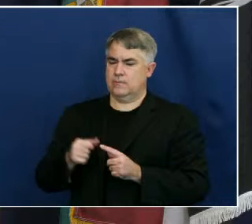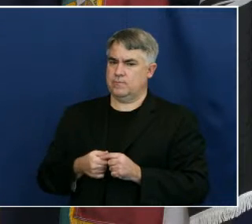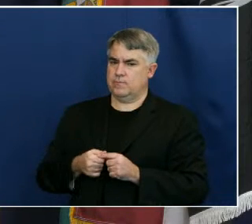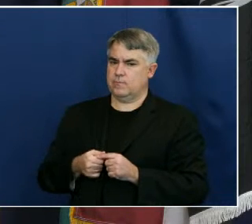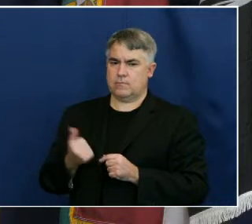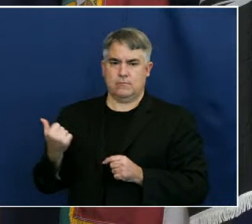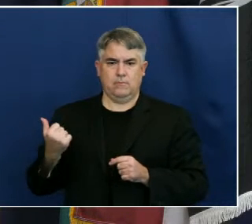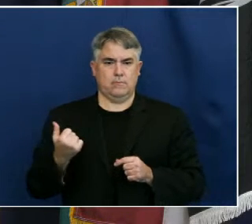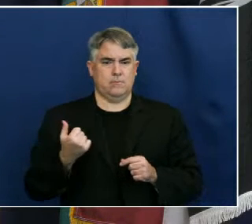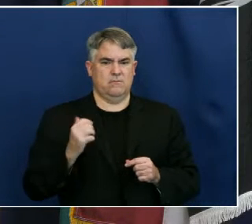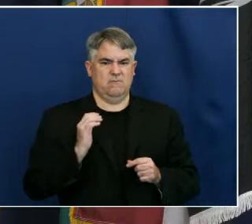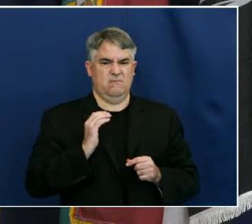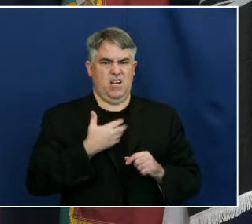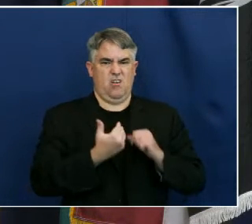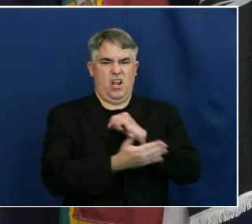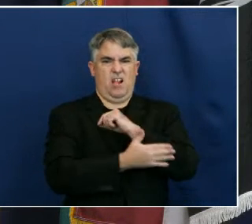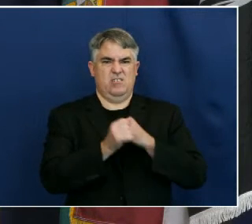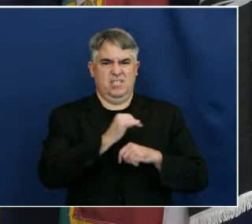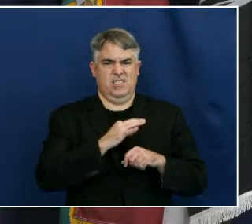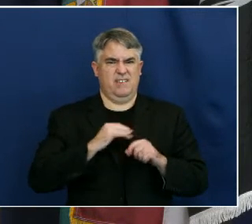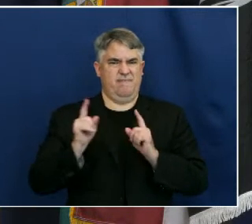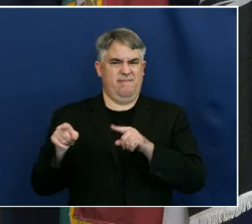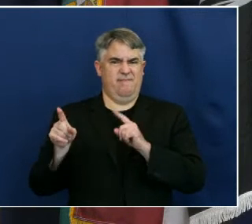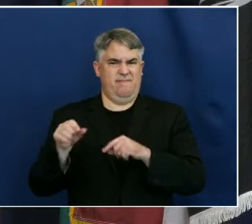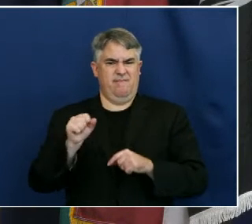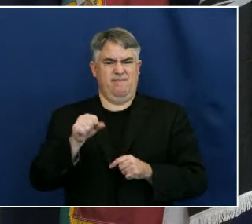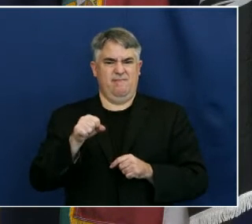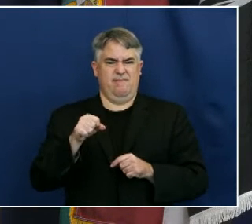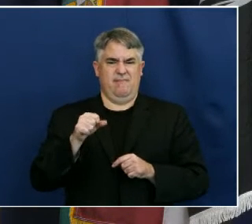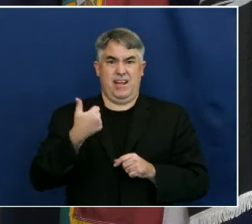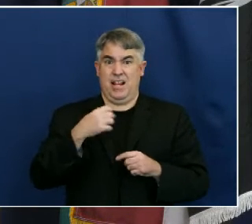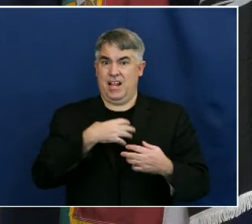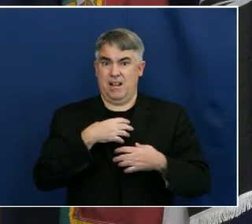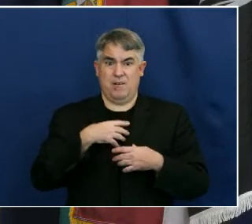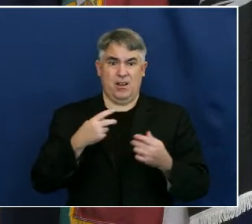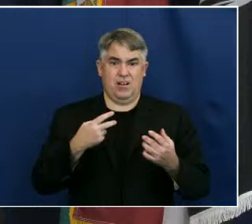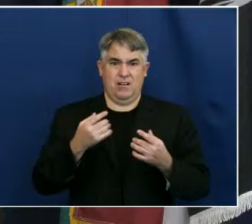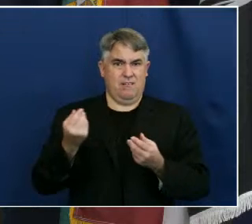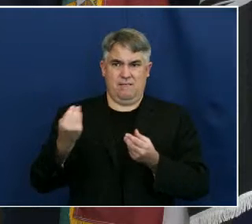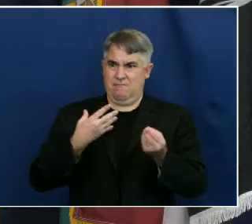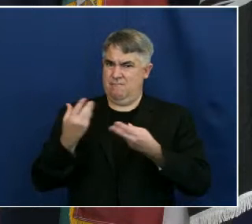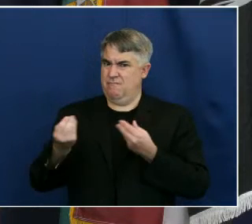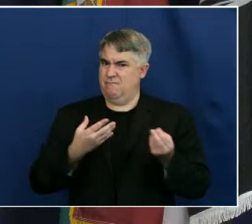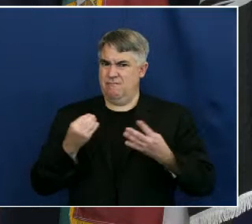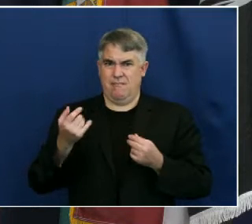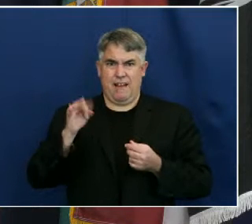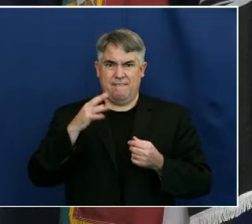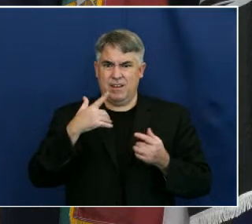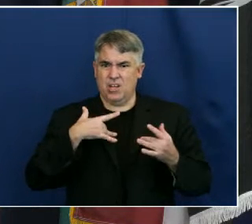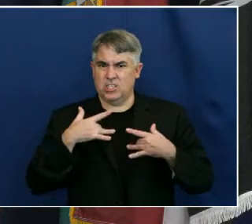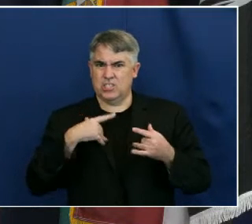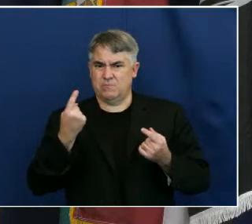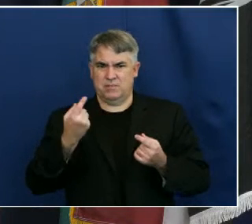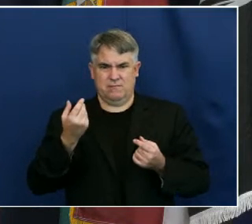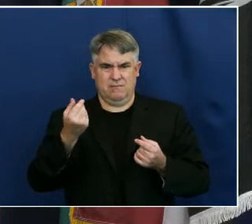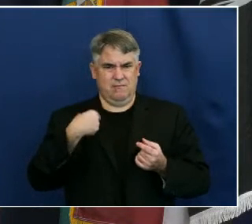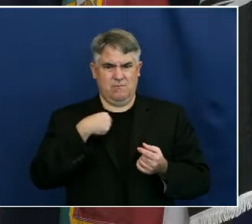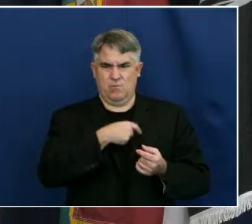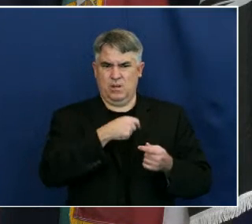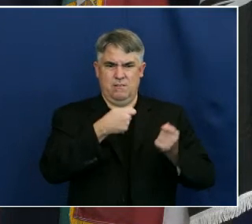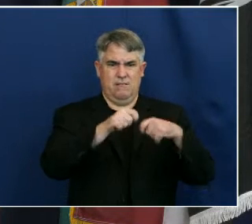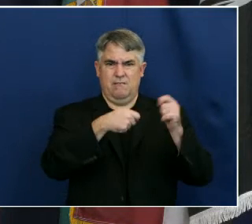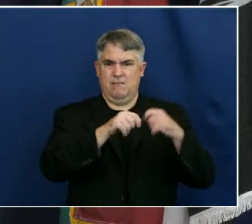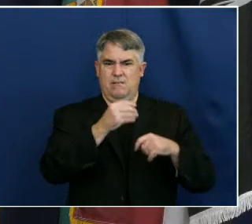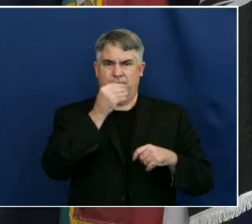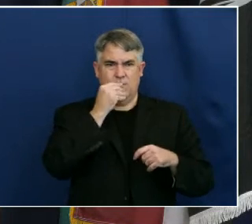and we do inspections, and we take any complaints seriously. We got a complaint about food, we changed that out and tried to improve it. As